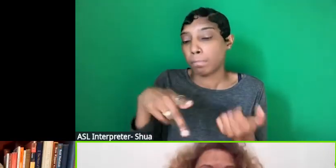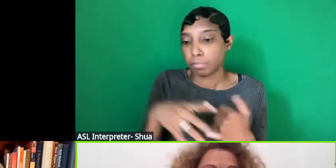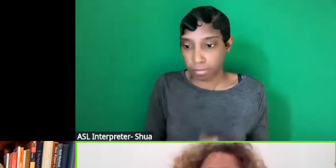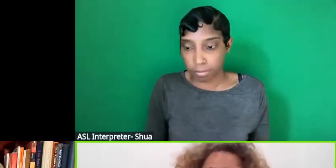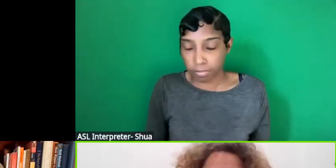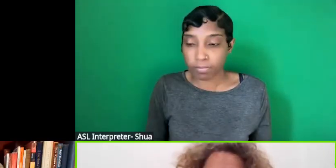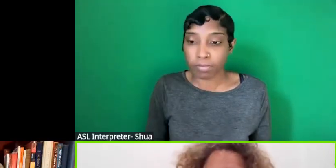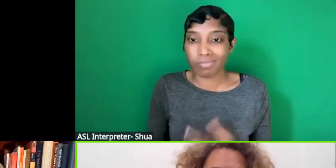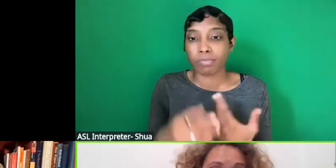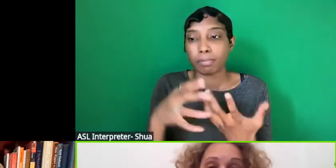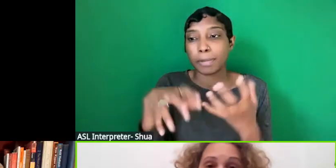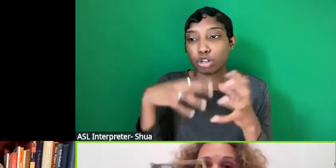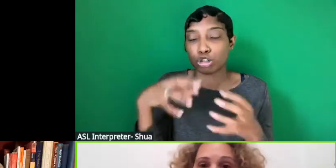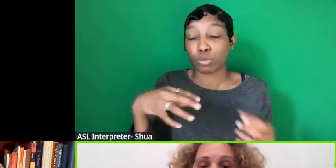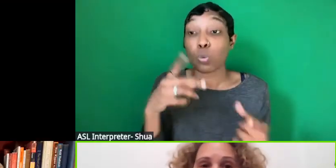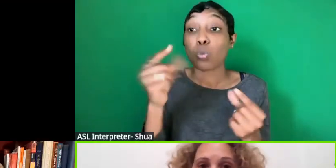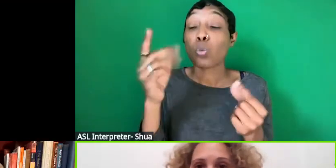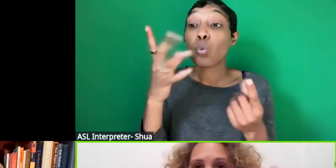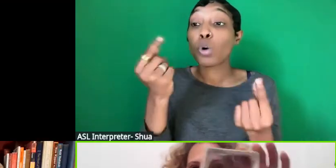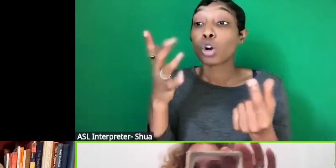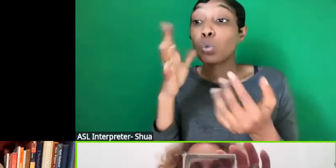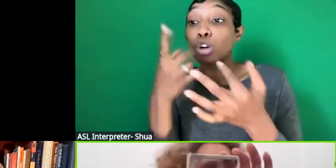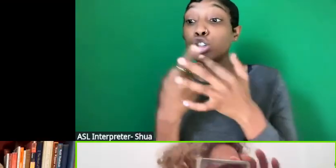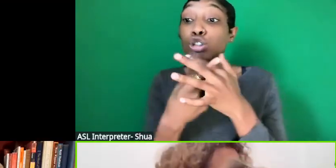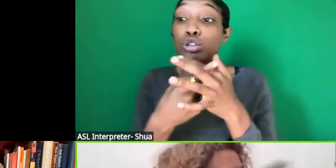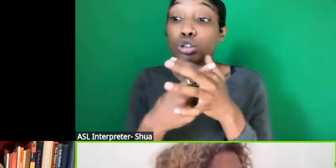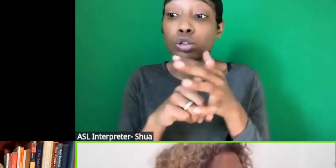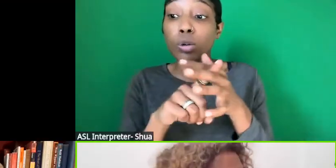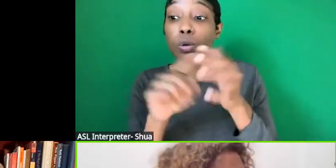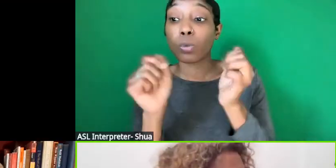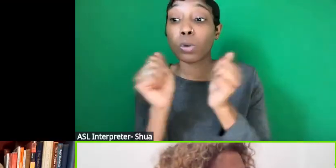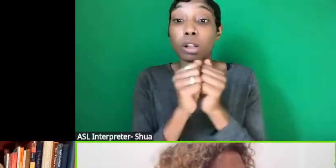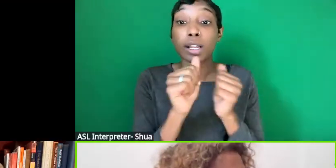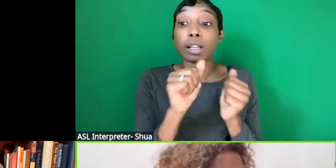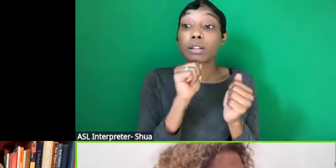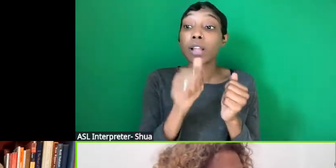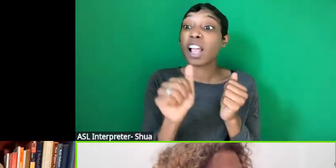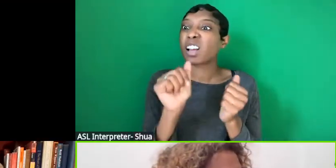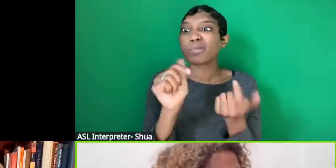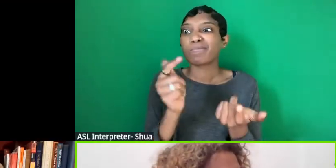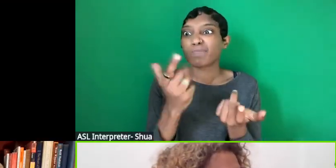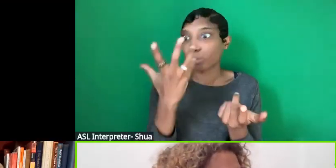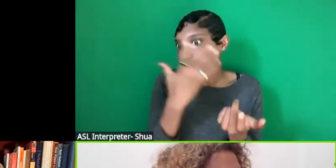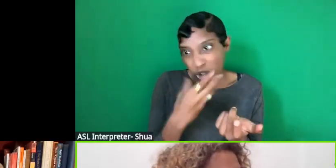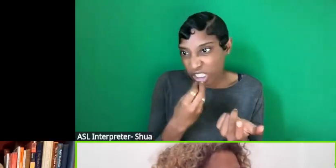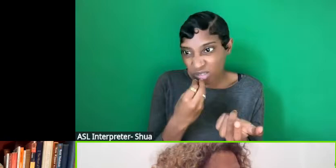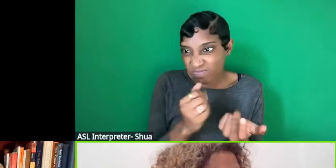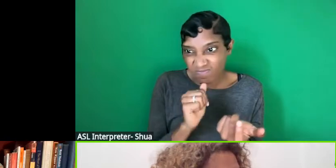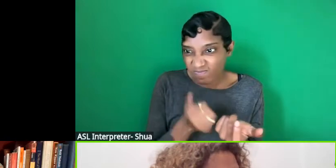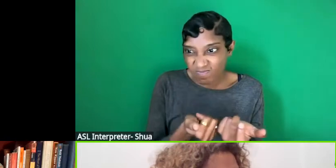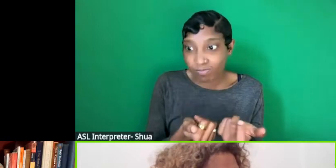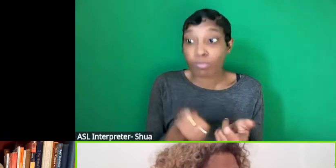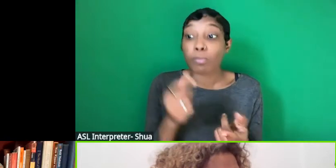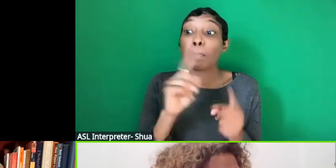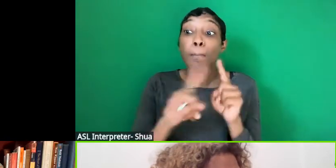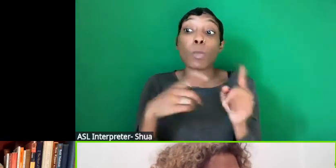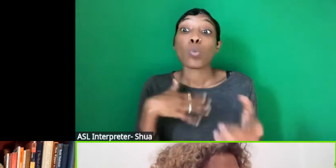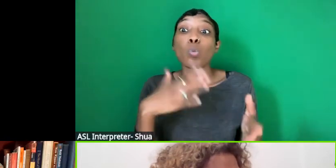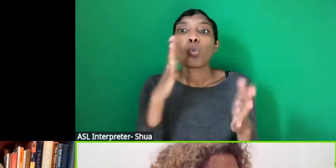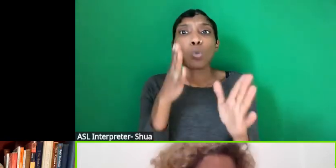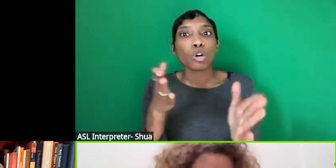what you're going to start with, and this is what it's going to ultimately look like. It's not necessarily pretty, but it will definitely serve